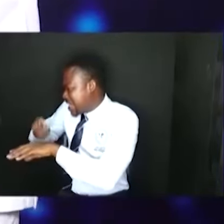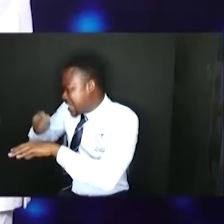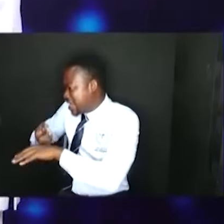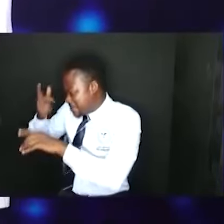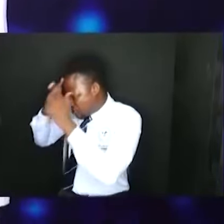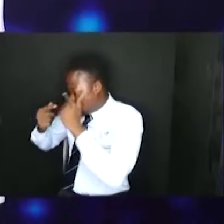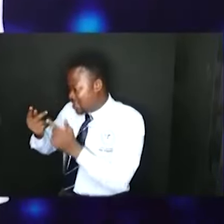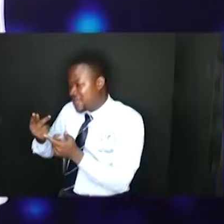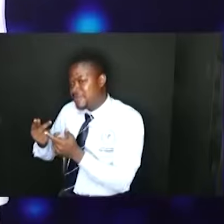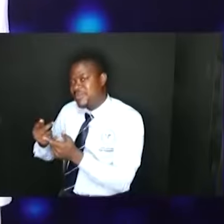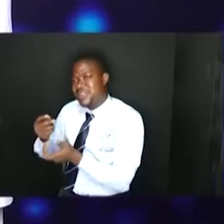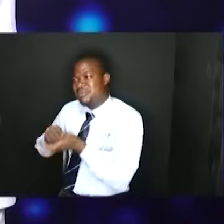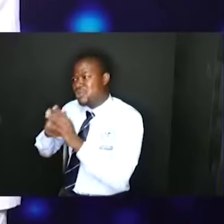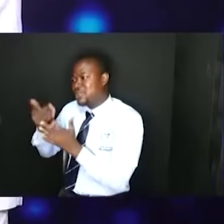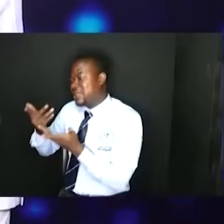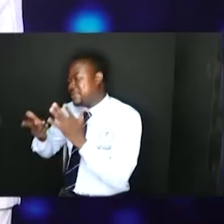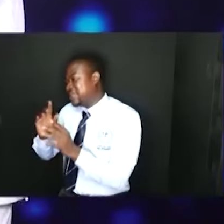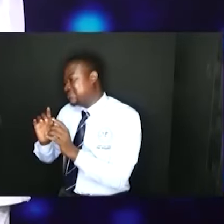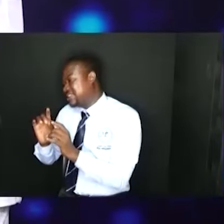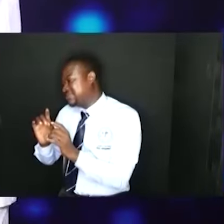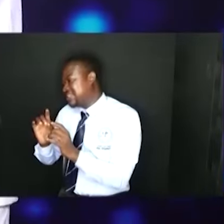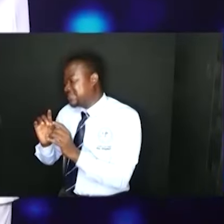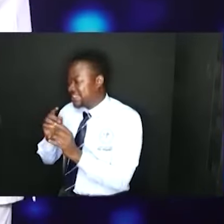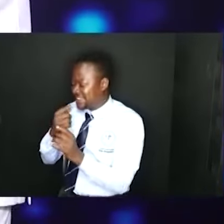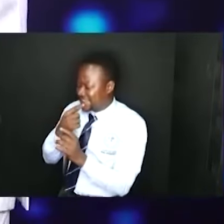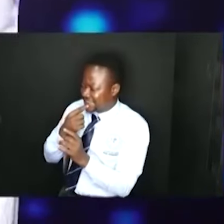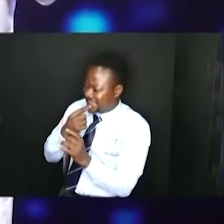the stigmatization.